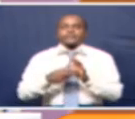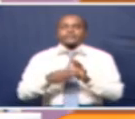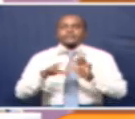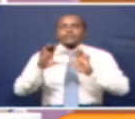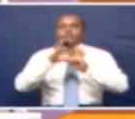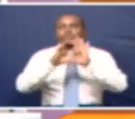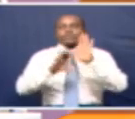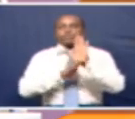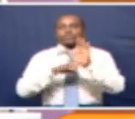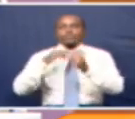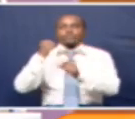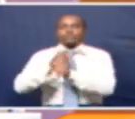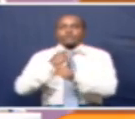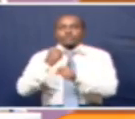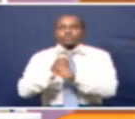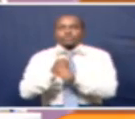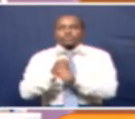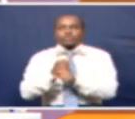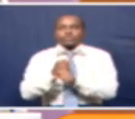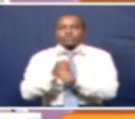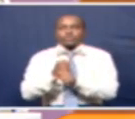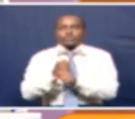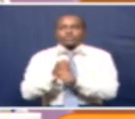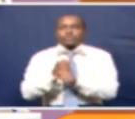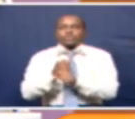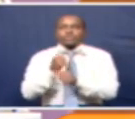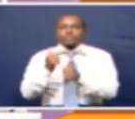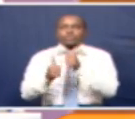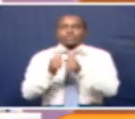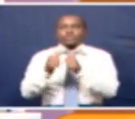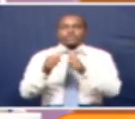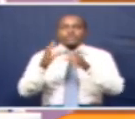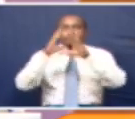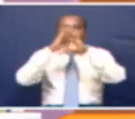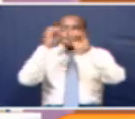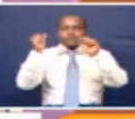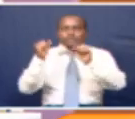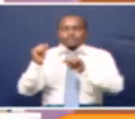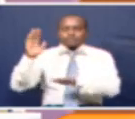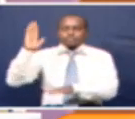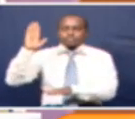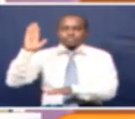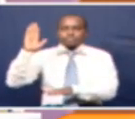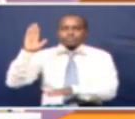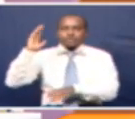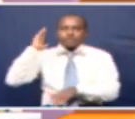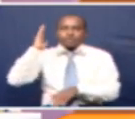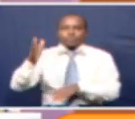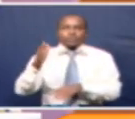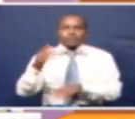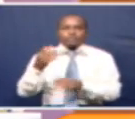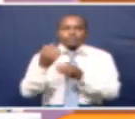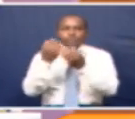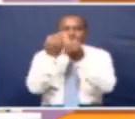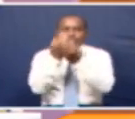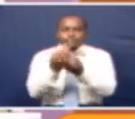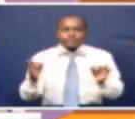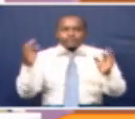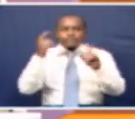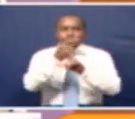function in which the president will be sworn in for a fresh term, him and his